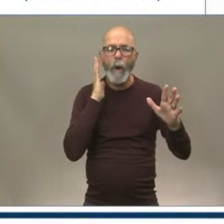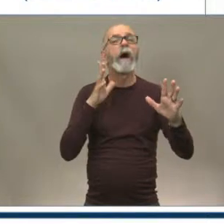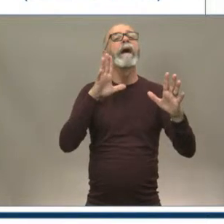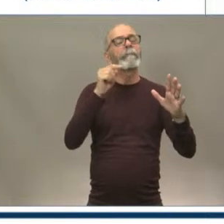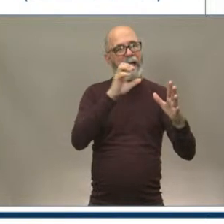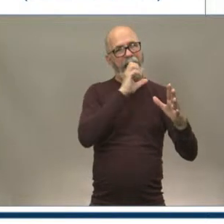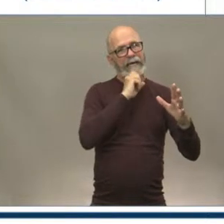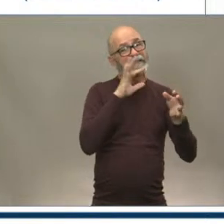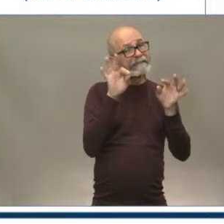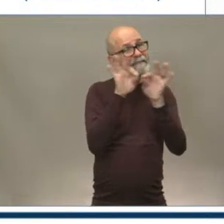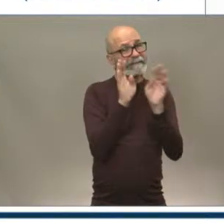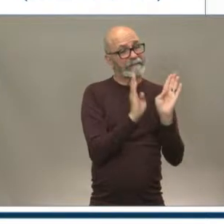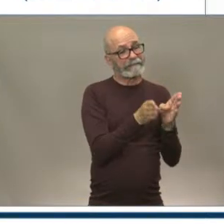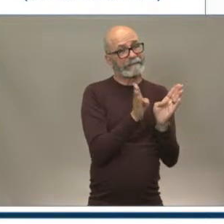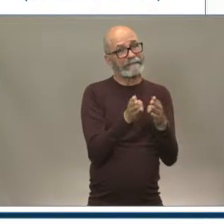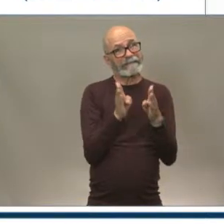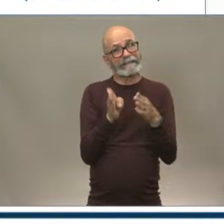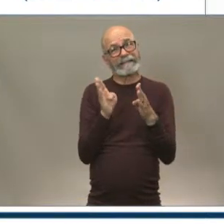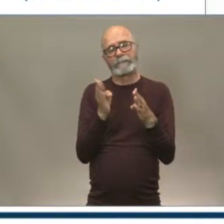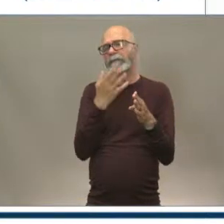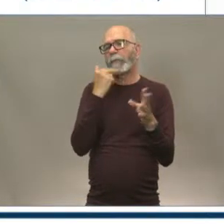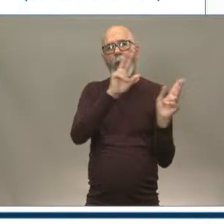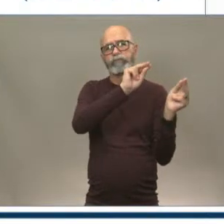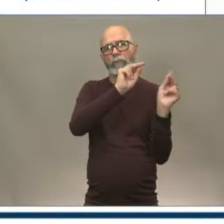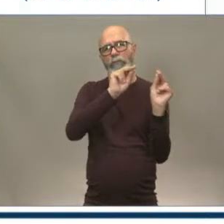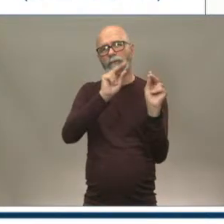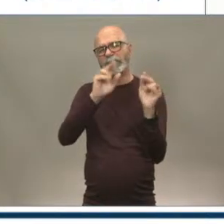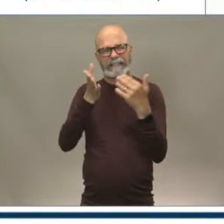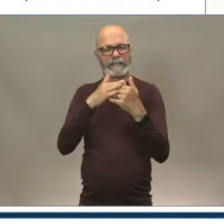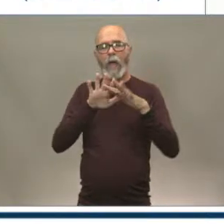on age was the fastest, most efficient way to do that.